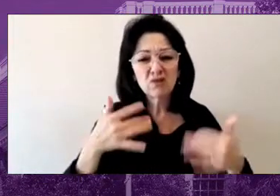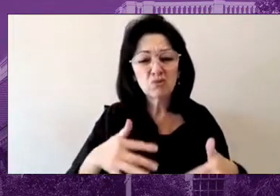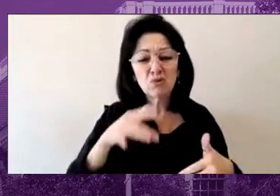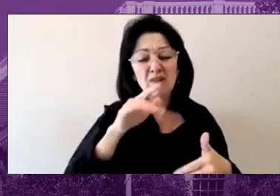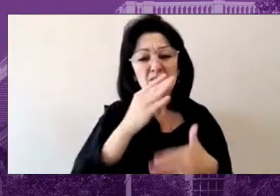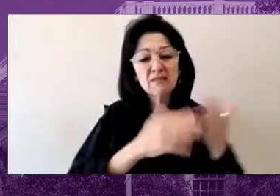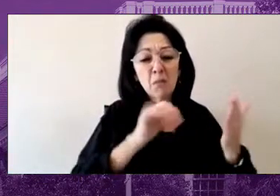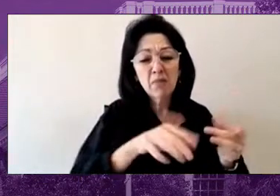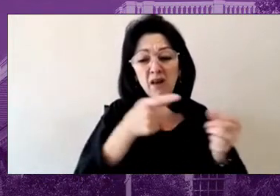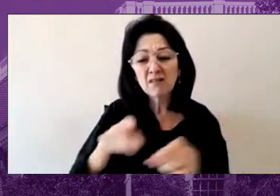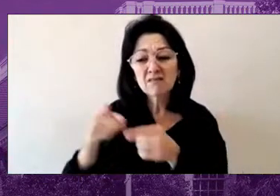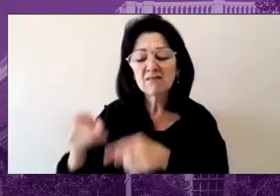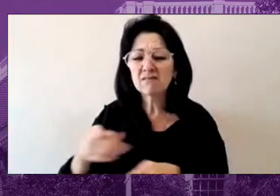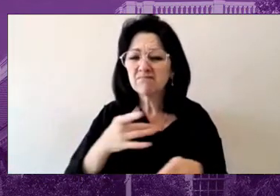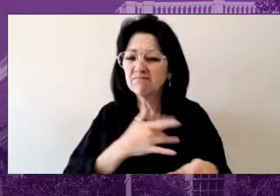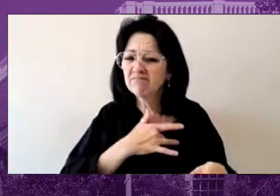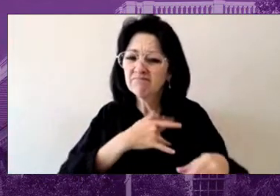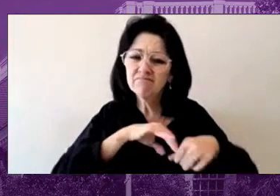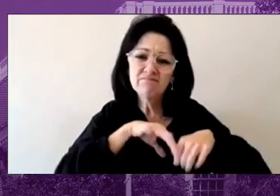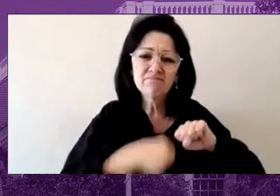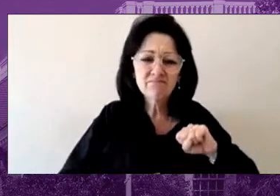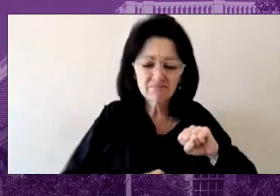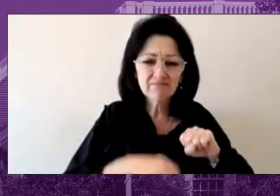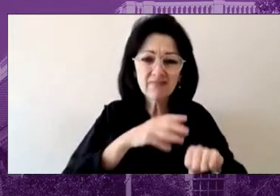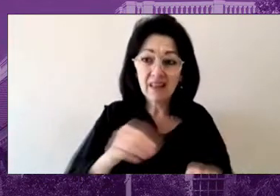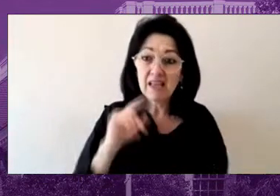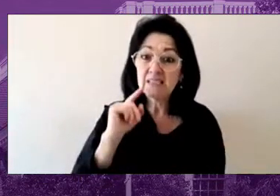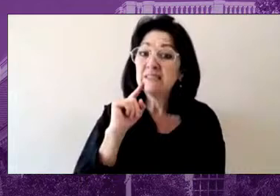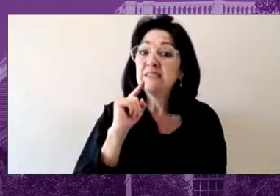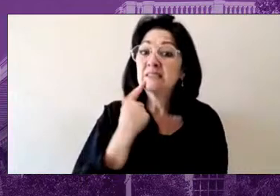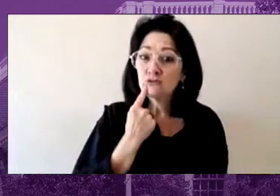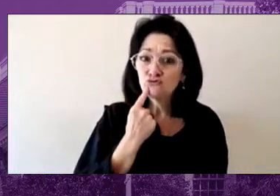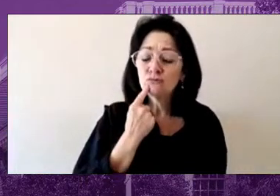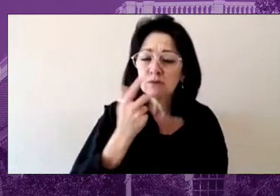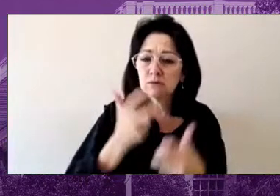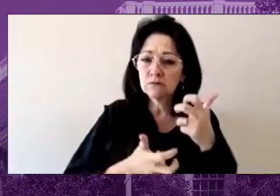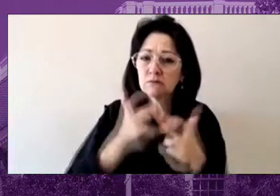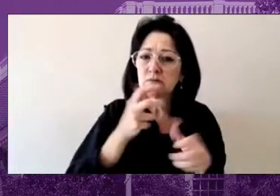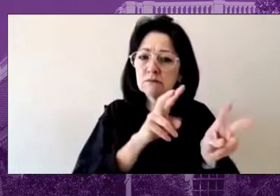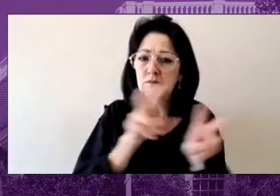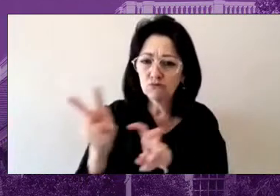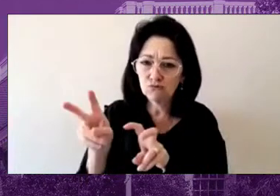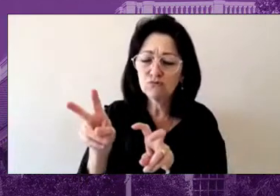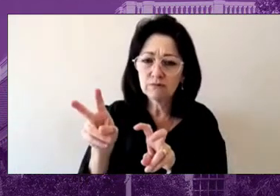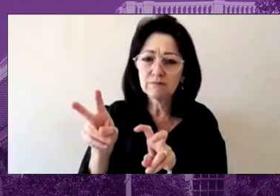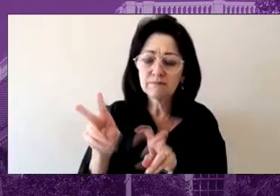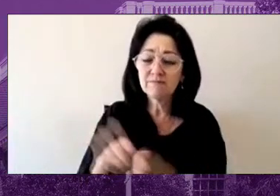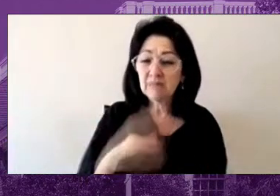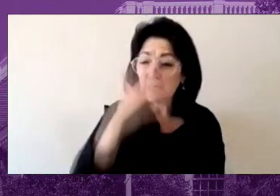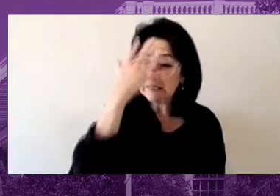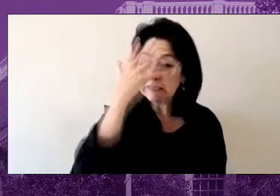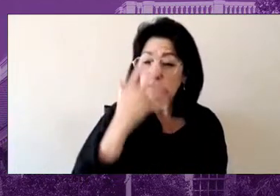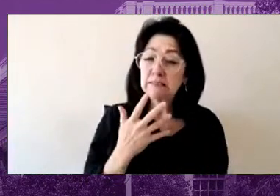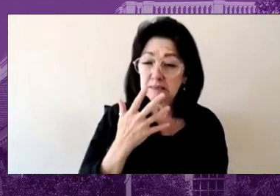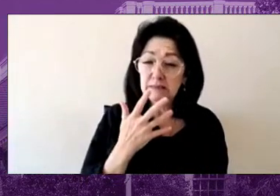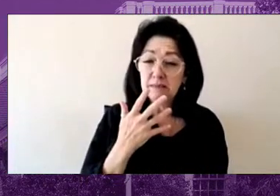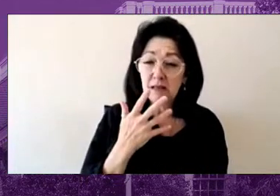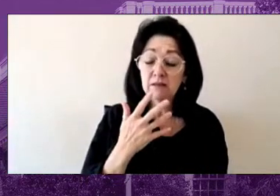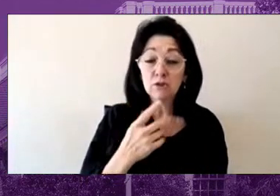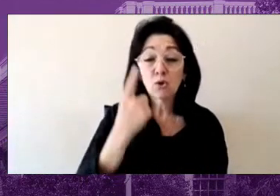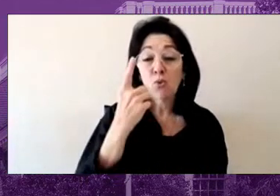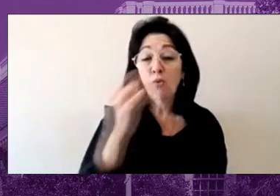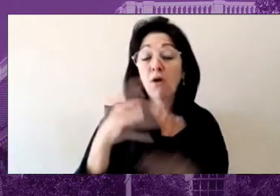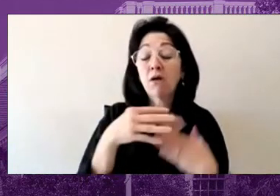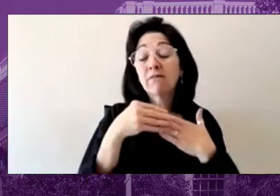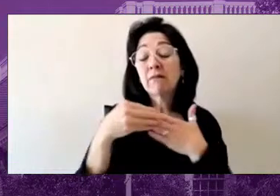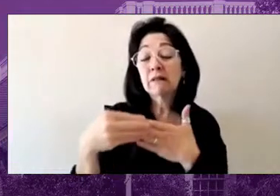how serious this issue is. It is sadly also one of the major drivers of gun violence in our